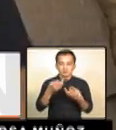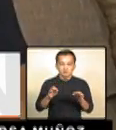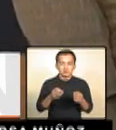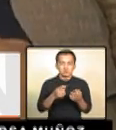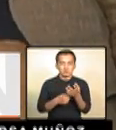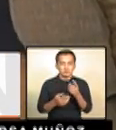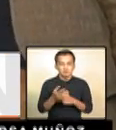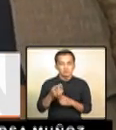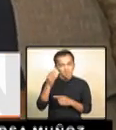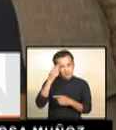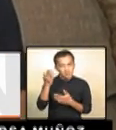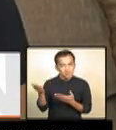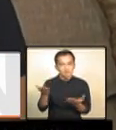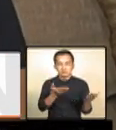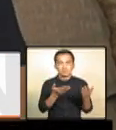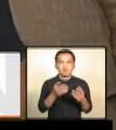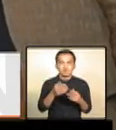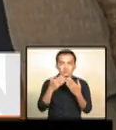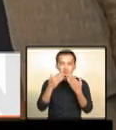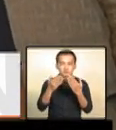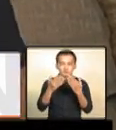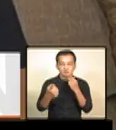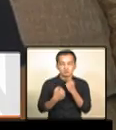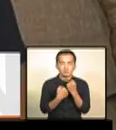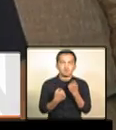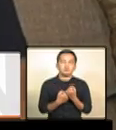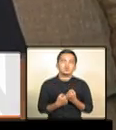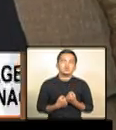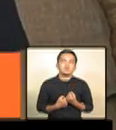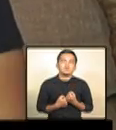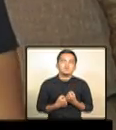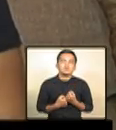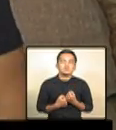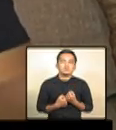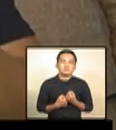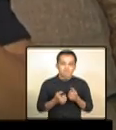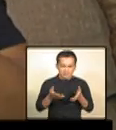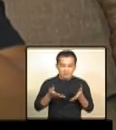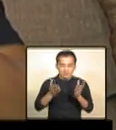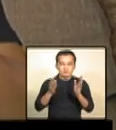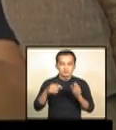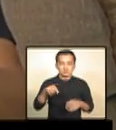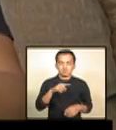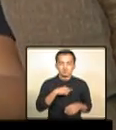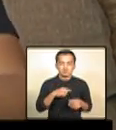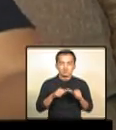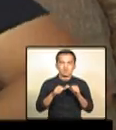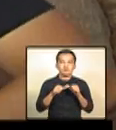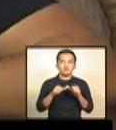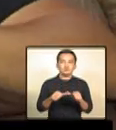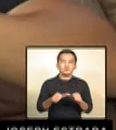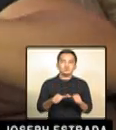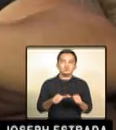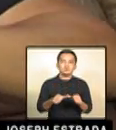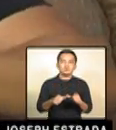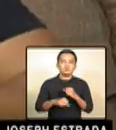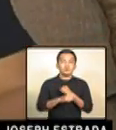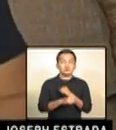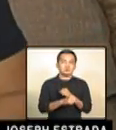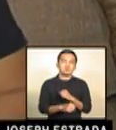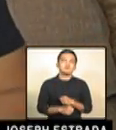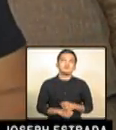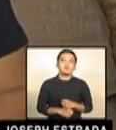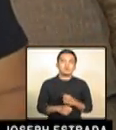sa kanila. Thank you very much for the support and let's continue the